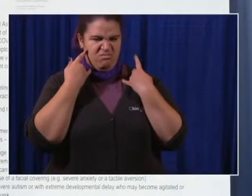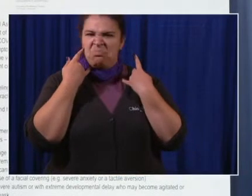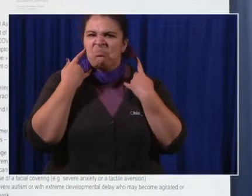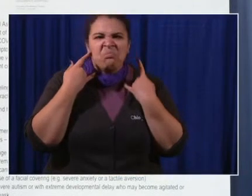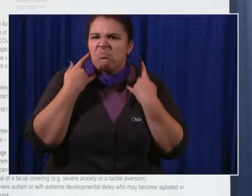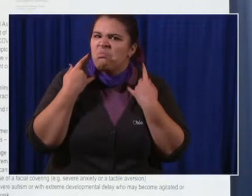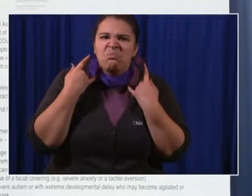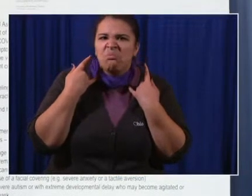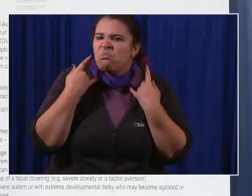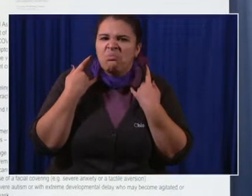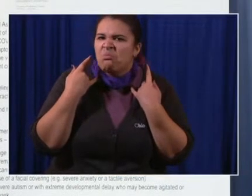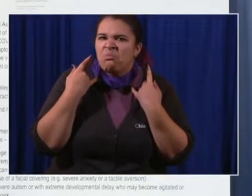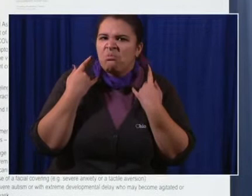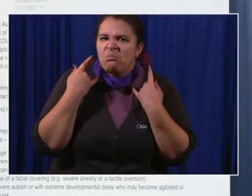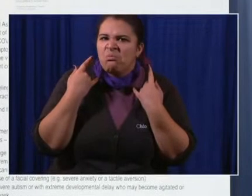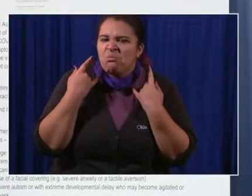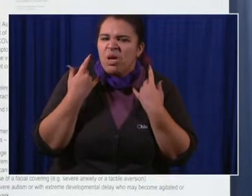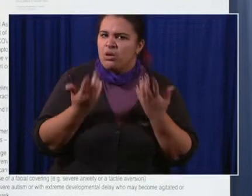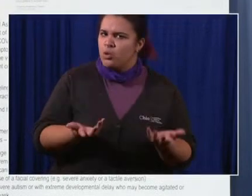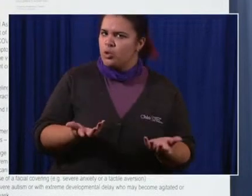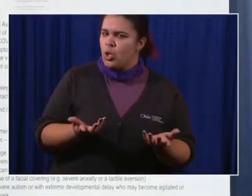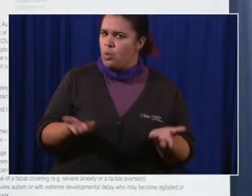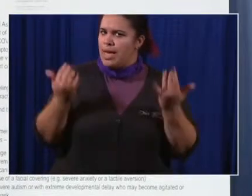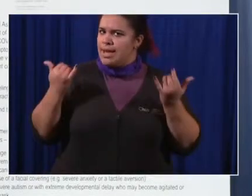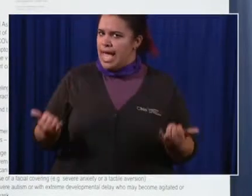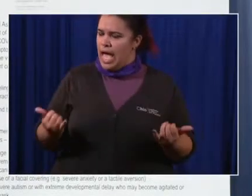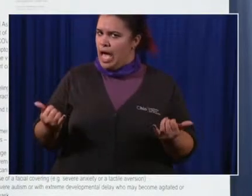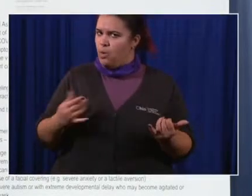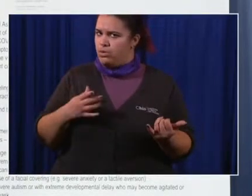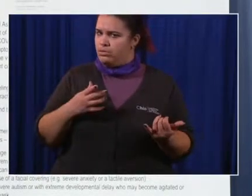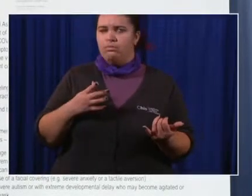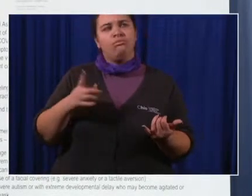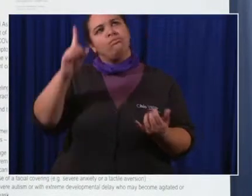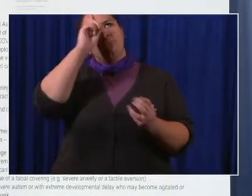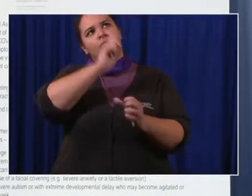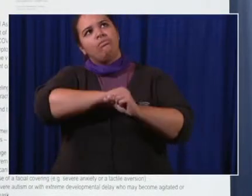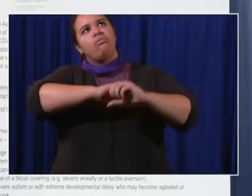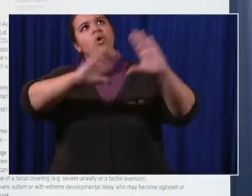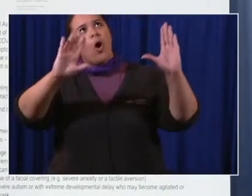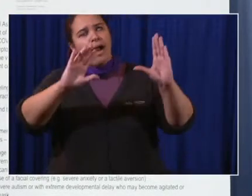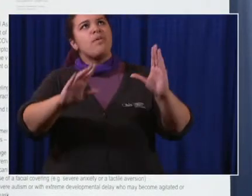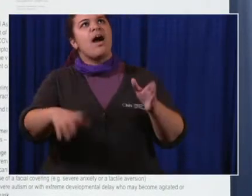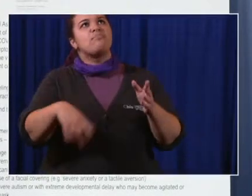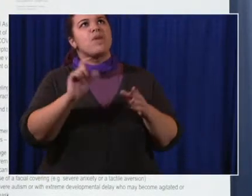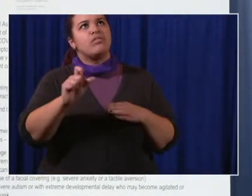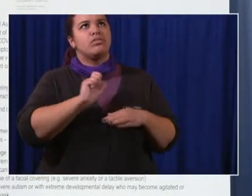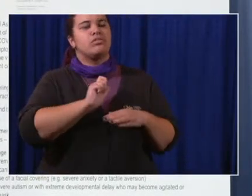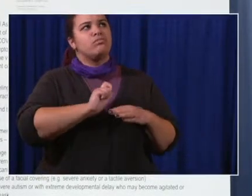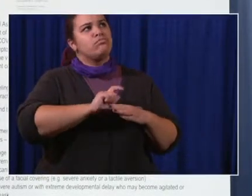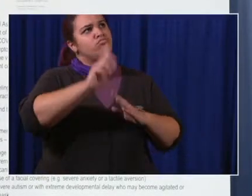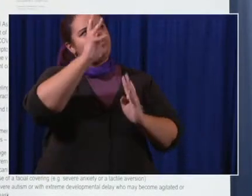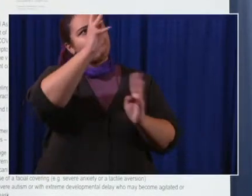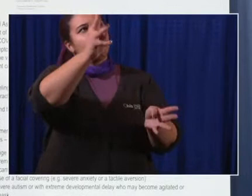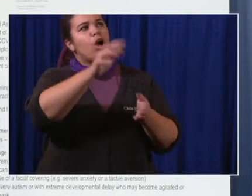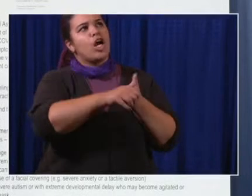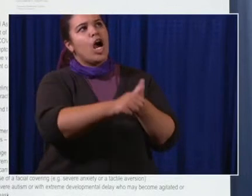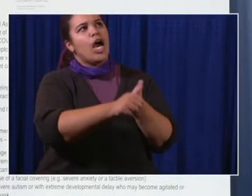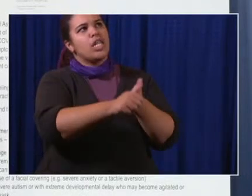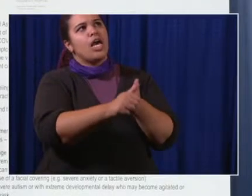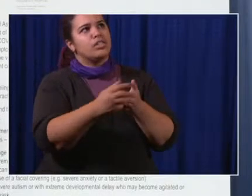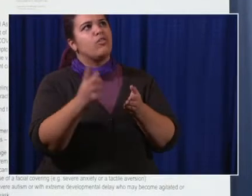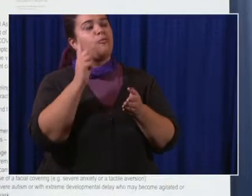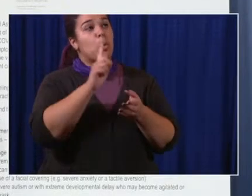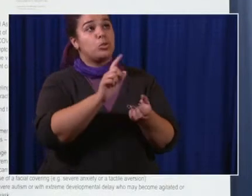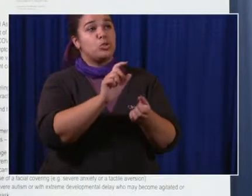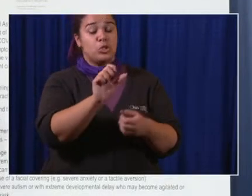envision being able to come up with guidelines for sports when you said it yourself that masks